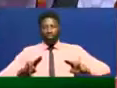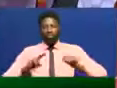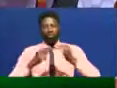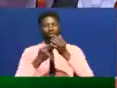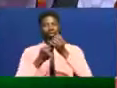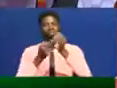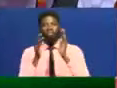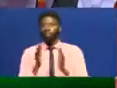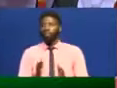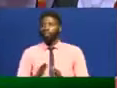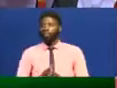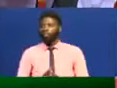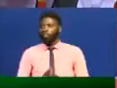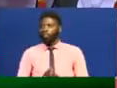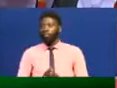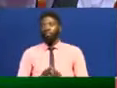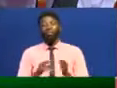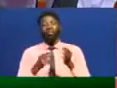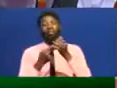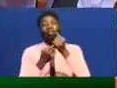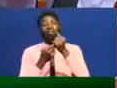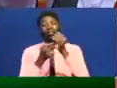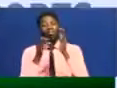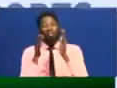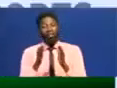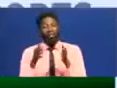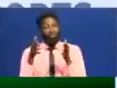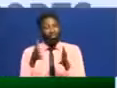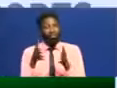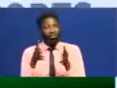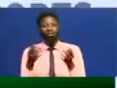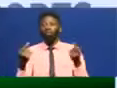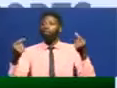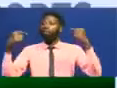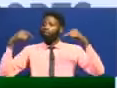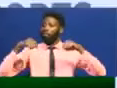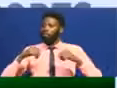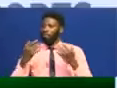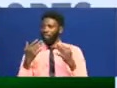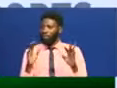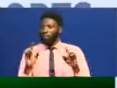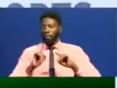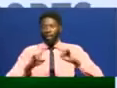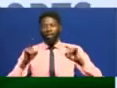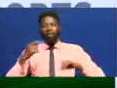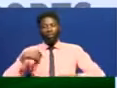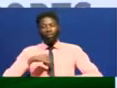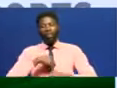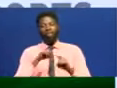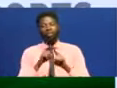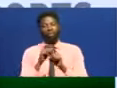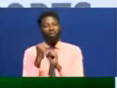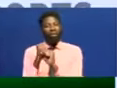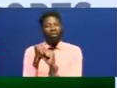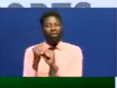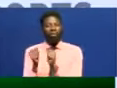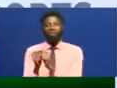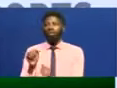And besides these partners who joined us today, we are also doing an amazing job with the UN,